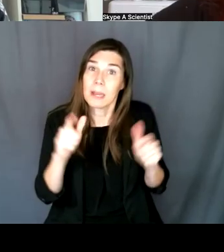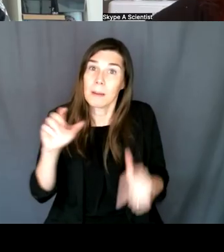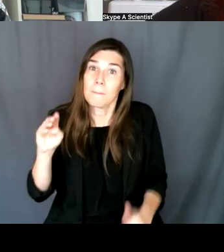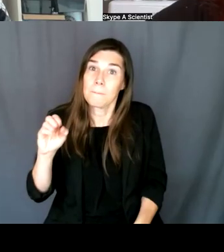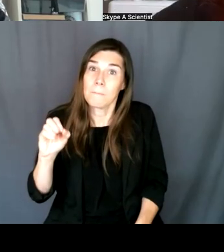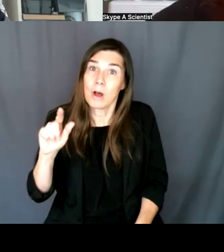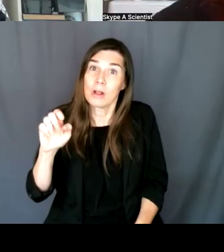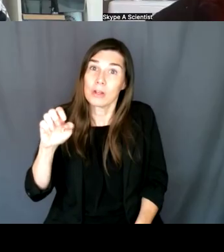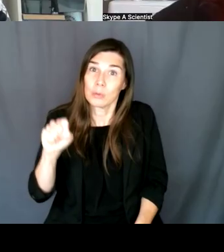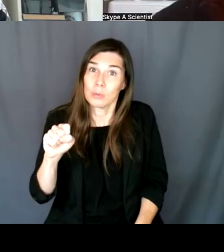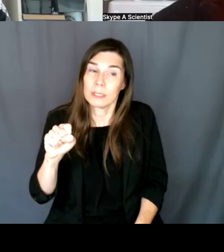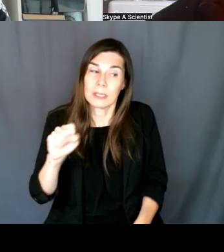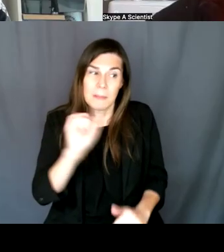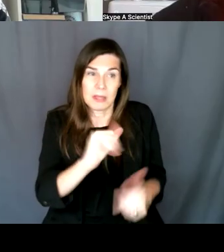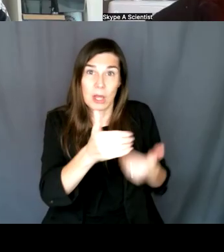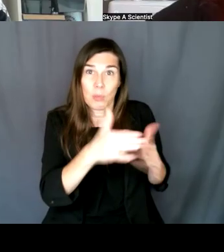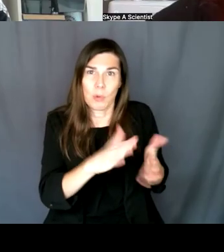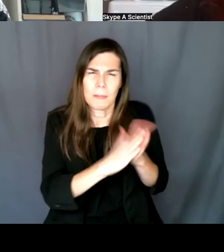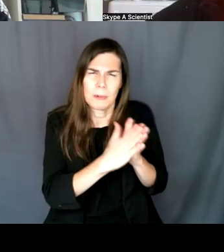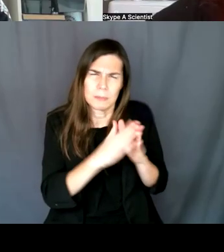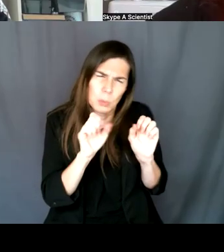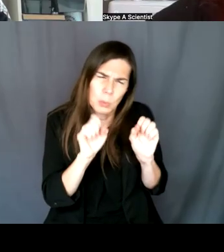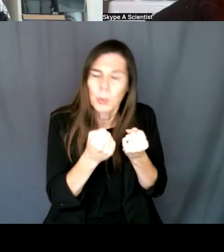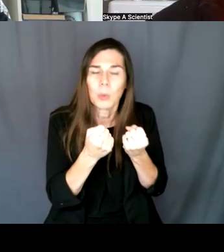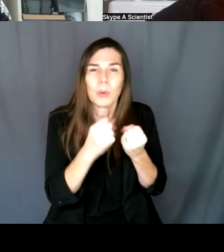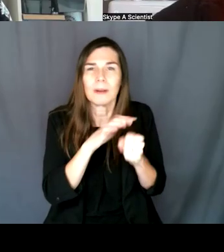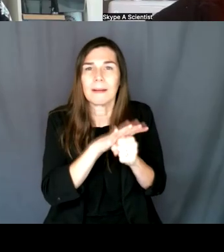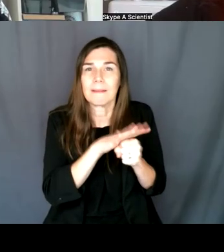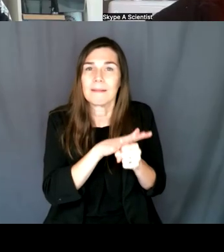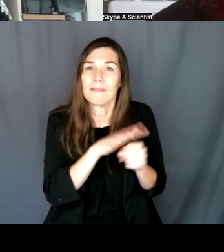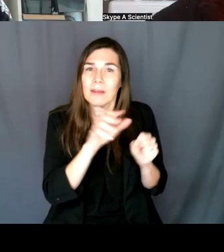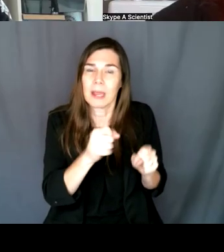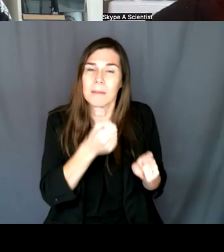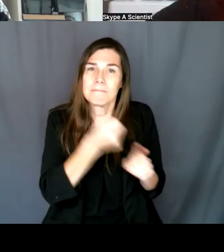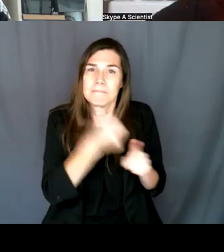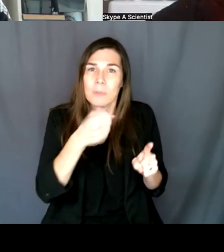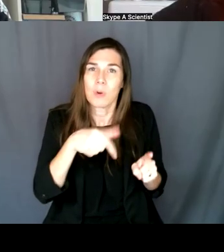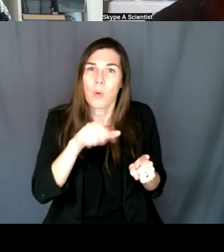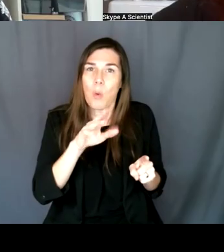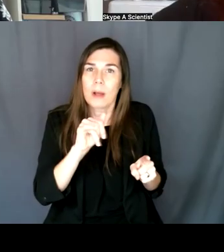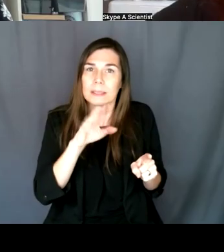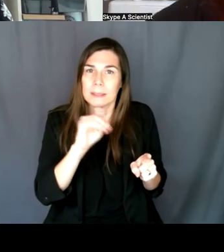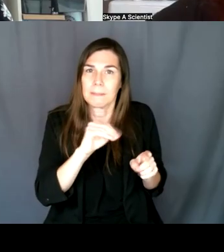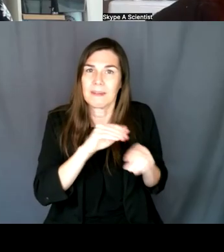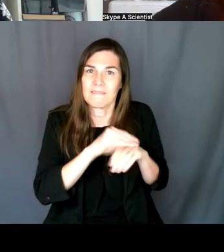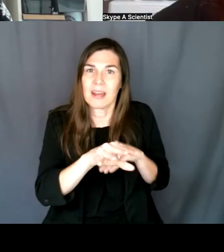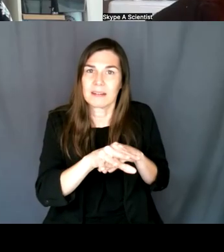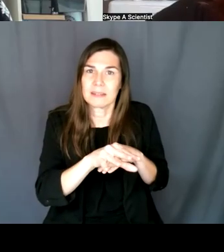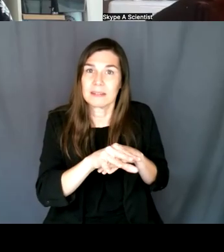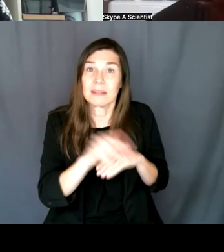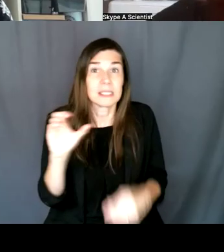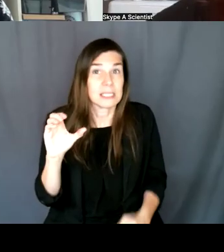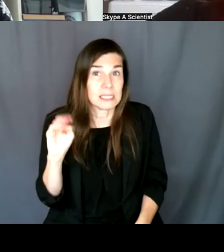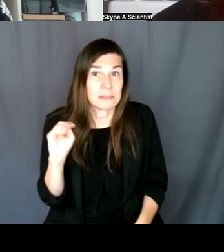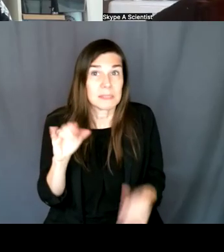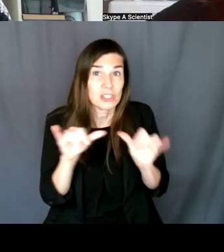it cold enough so that you can get quantum effects even on like the centimeter scale.